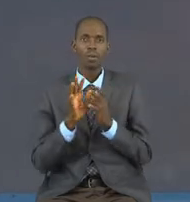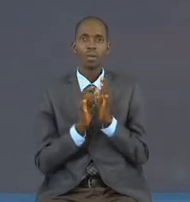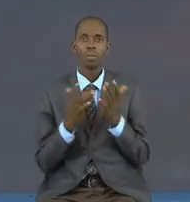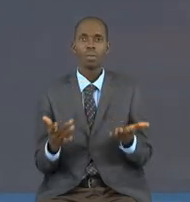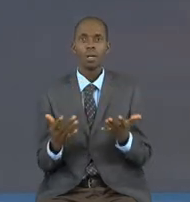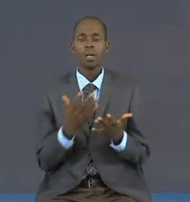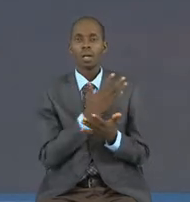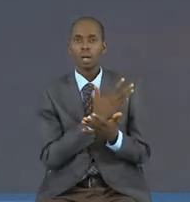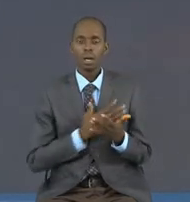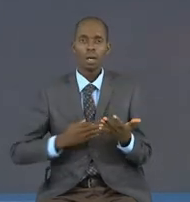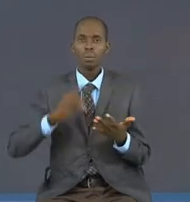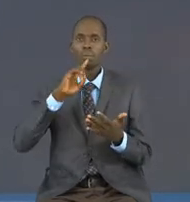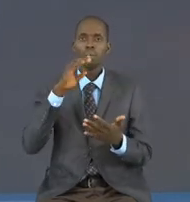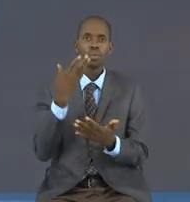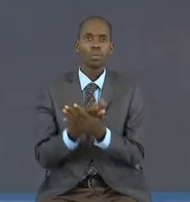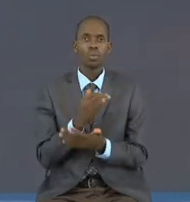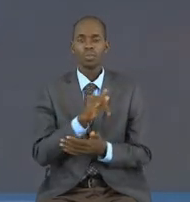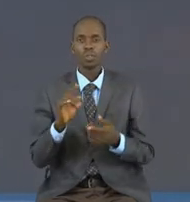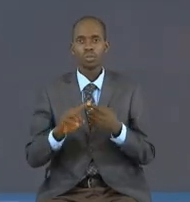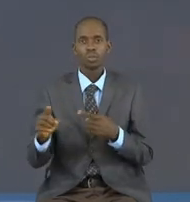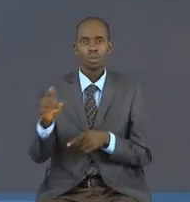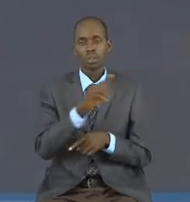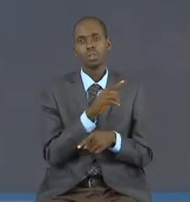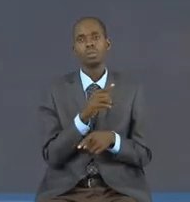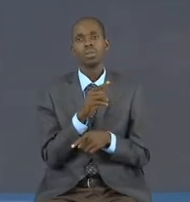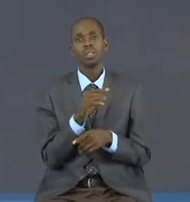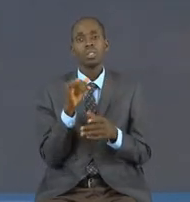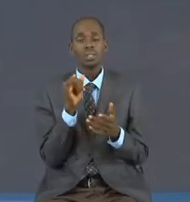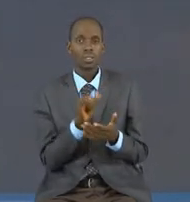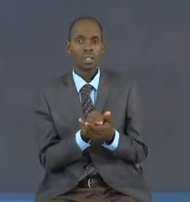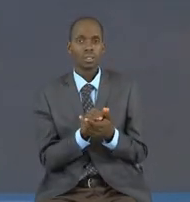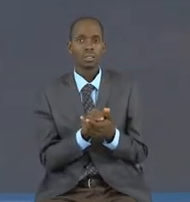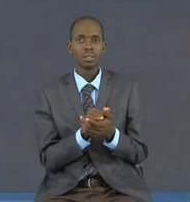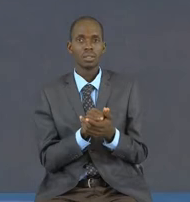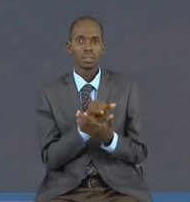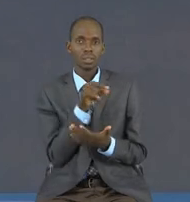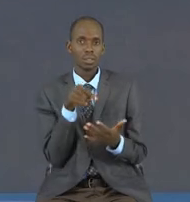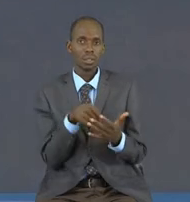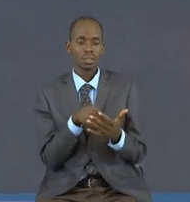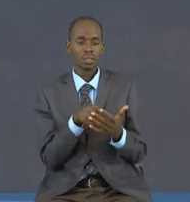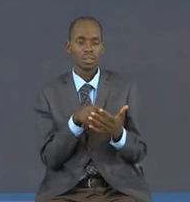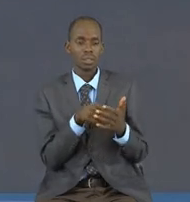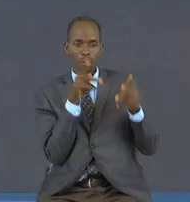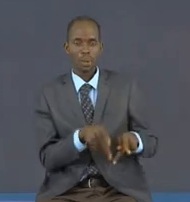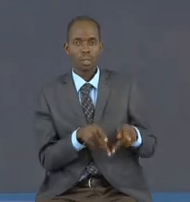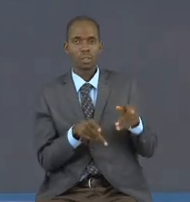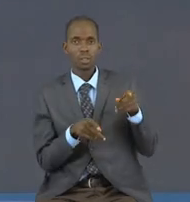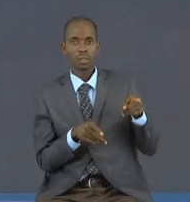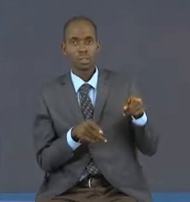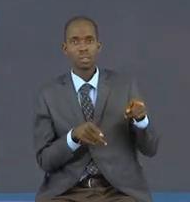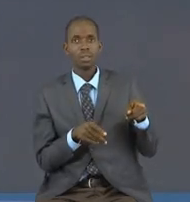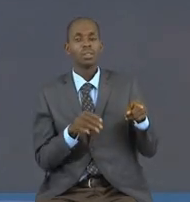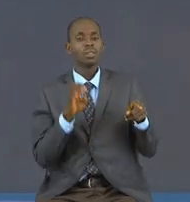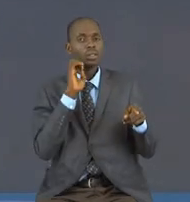to them and alleging that this person, he was introducing